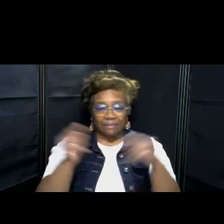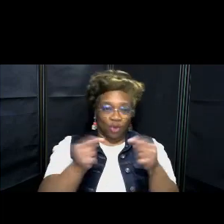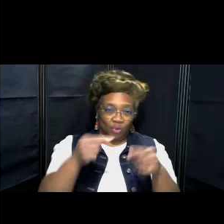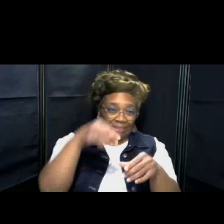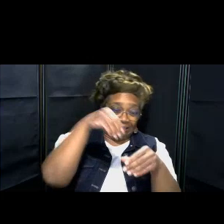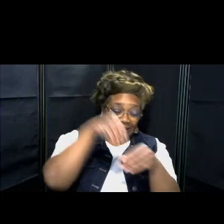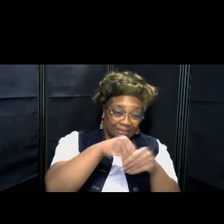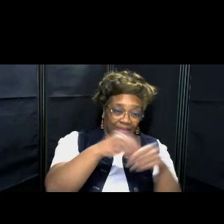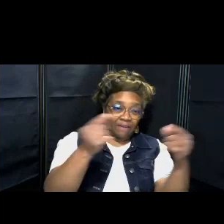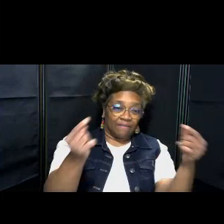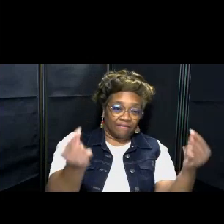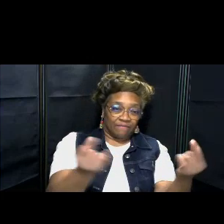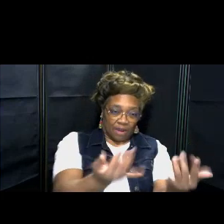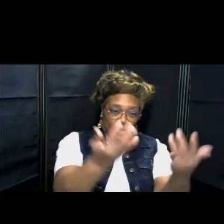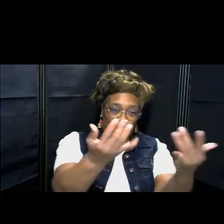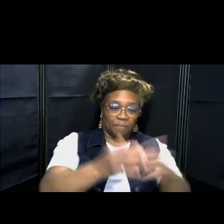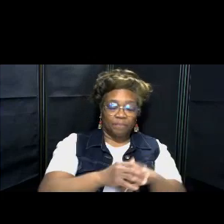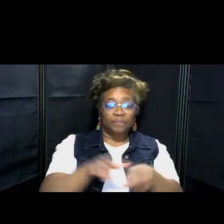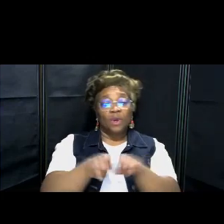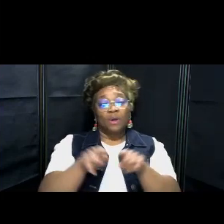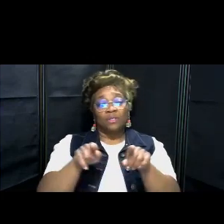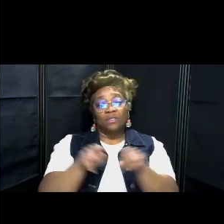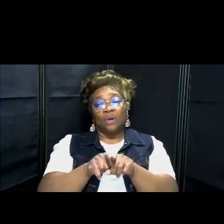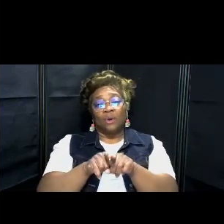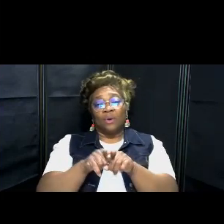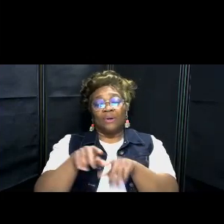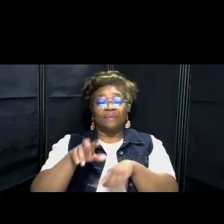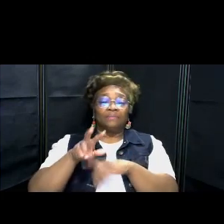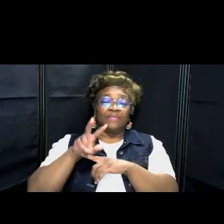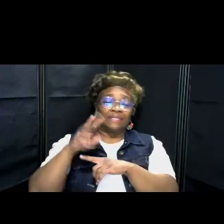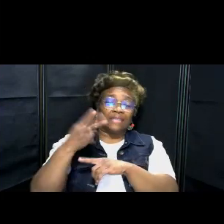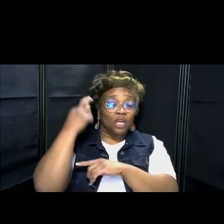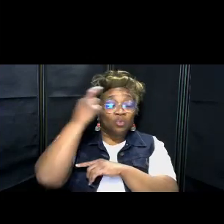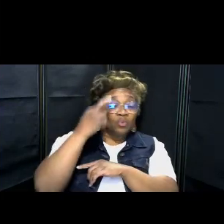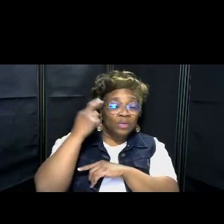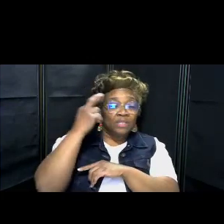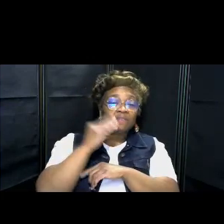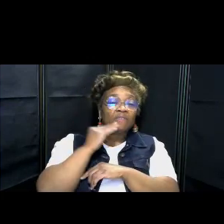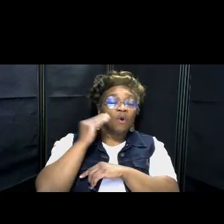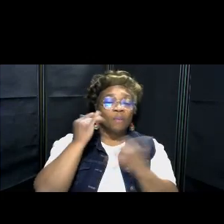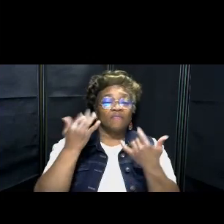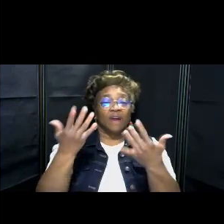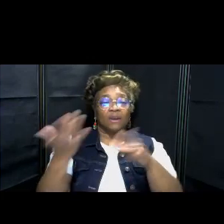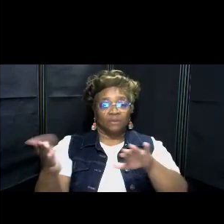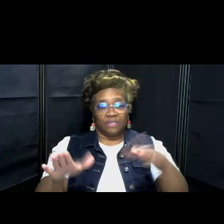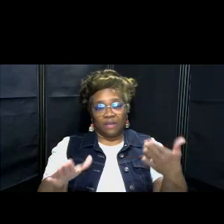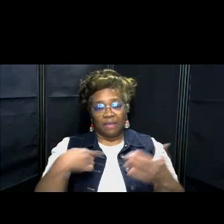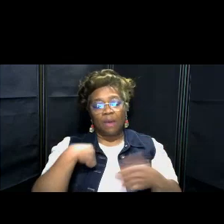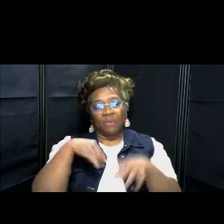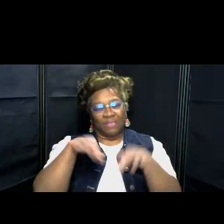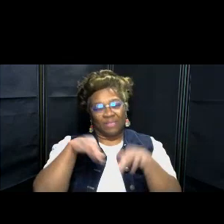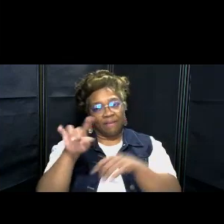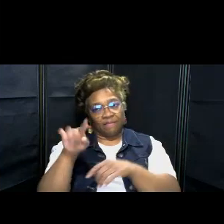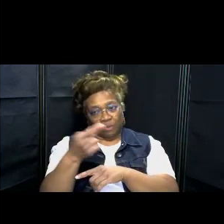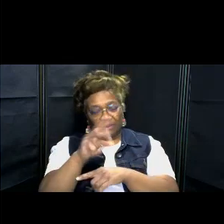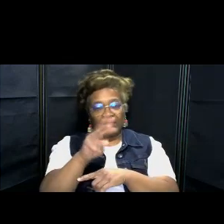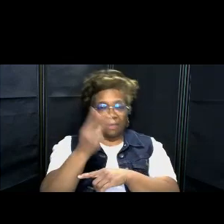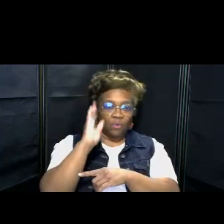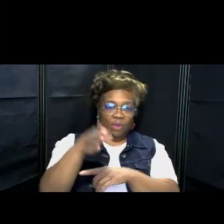leading cause of home fire deaths, or actually, it's the second leading cause. And I'm going to tell you about the first in a second.